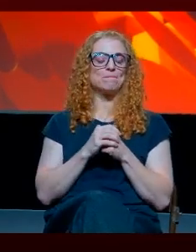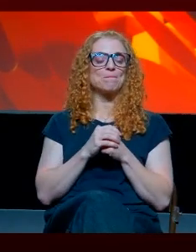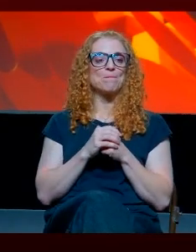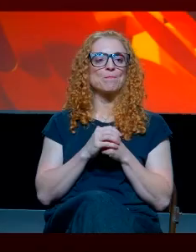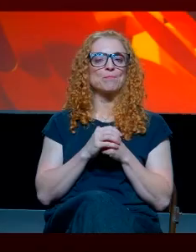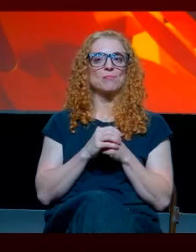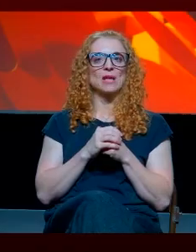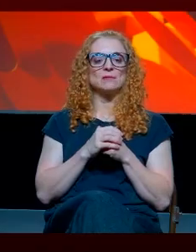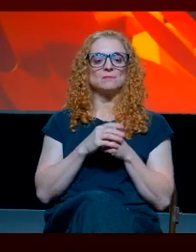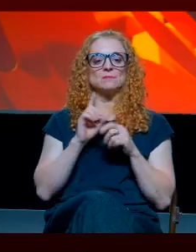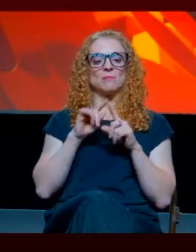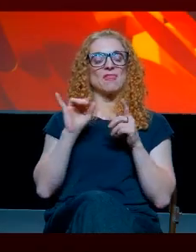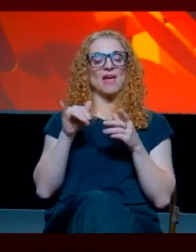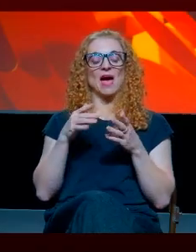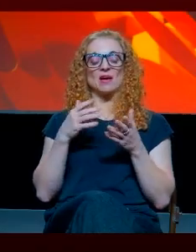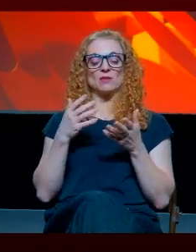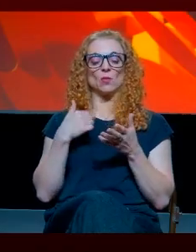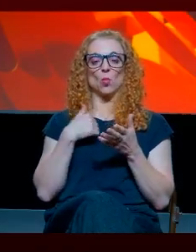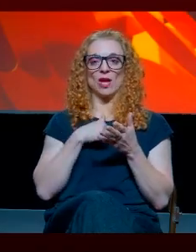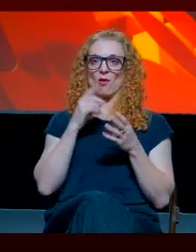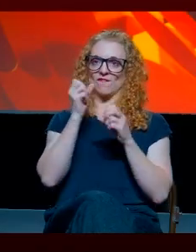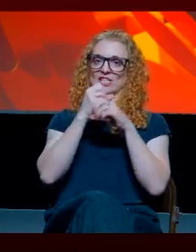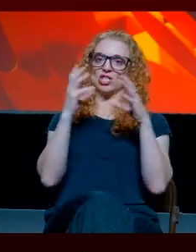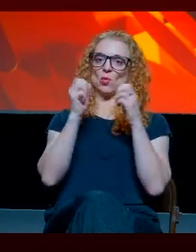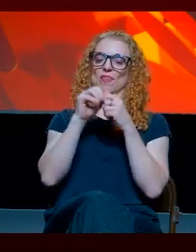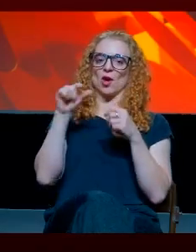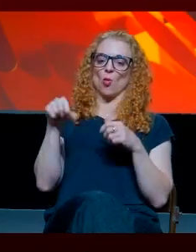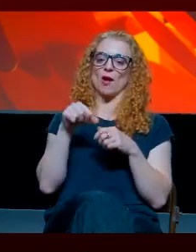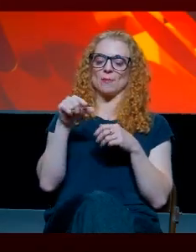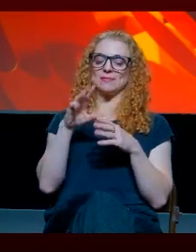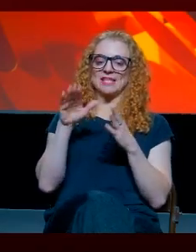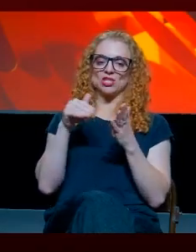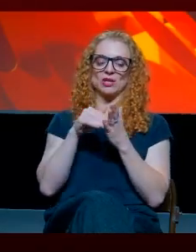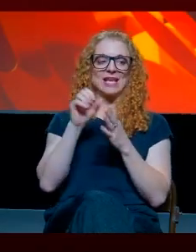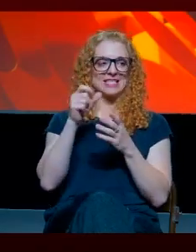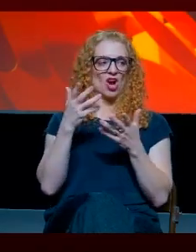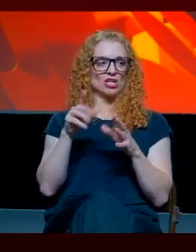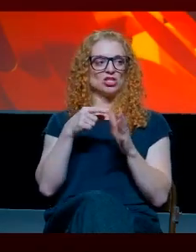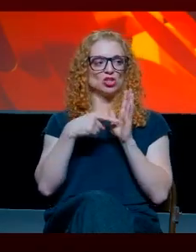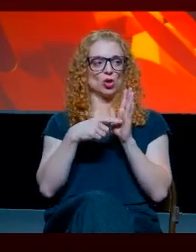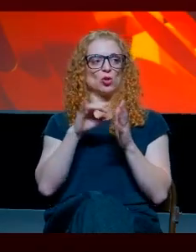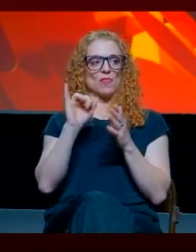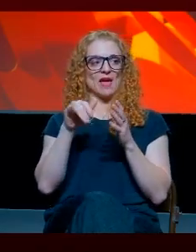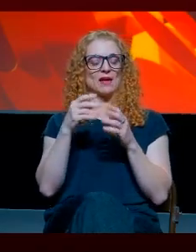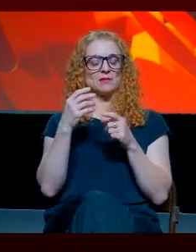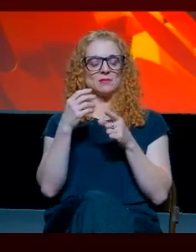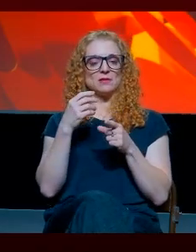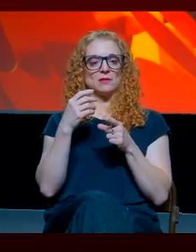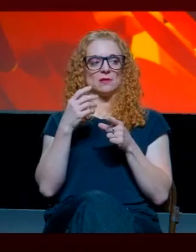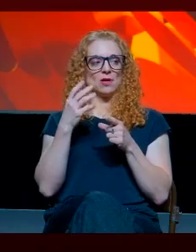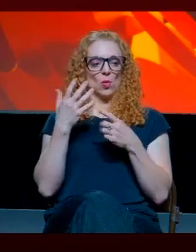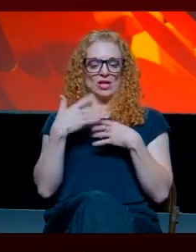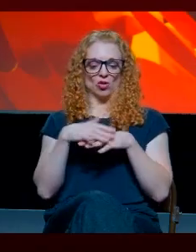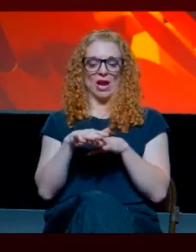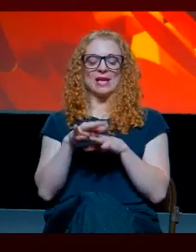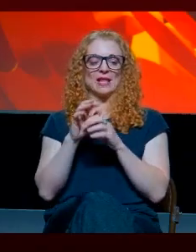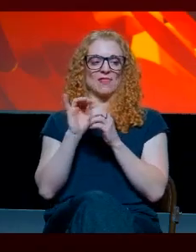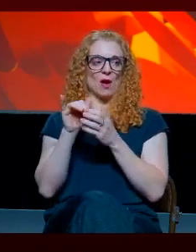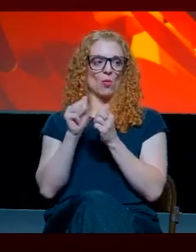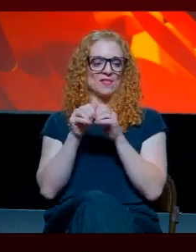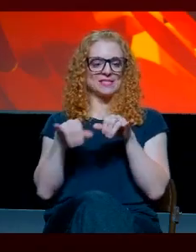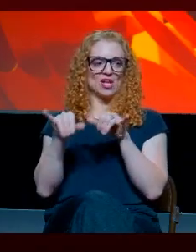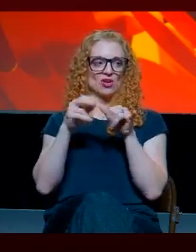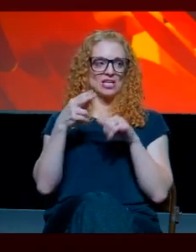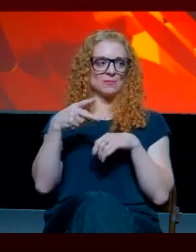Just that what we are envisioning with the quantum-centric, yes, I showed you realizations that we just were integrating it with standard